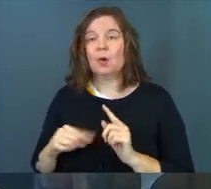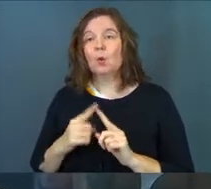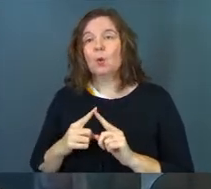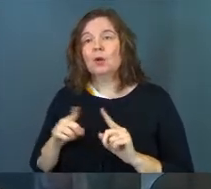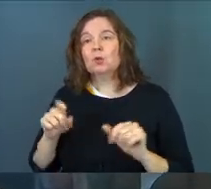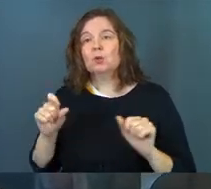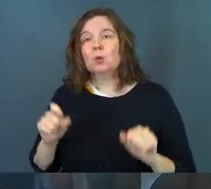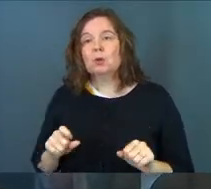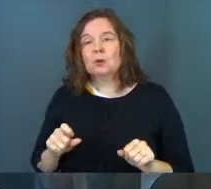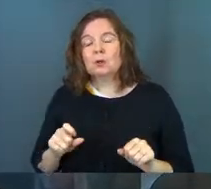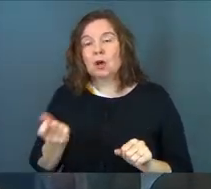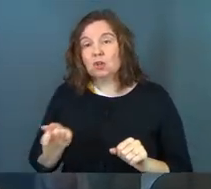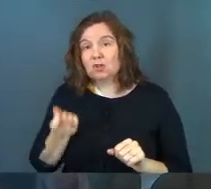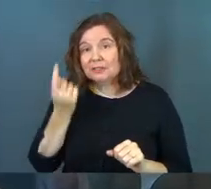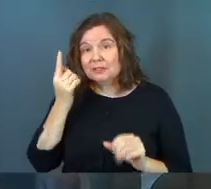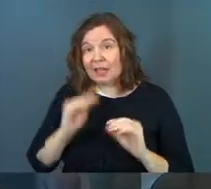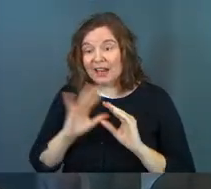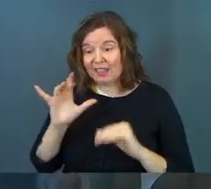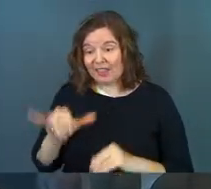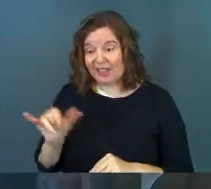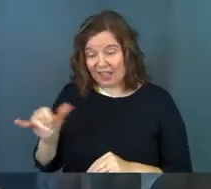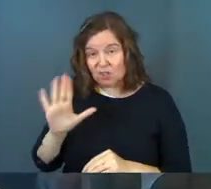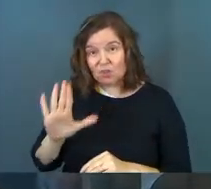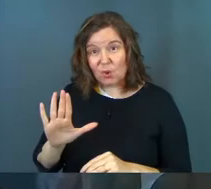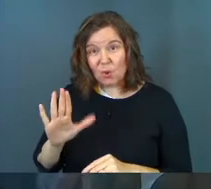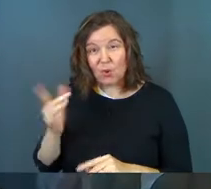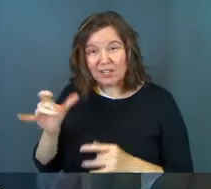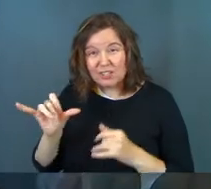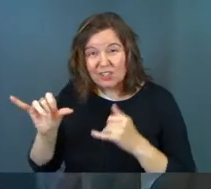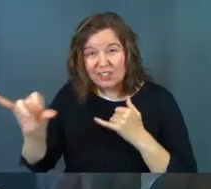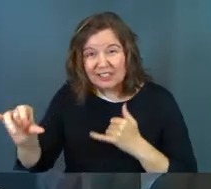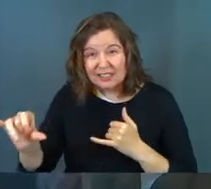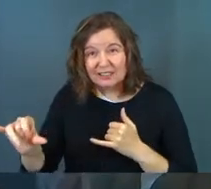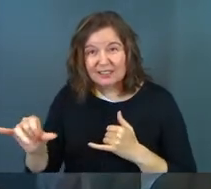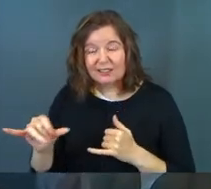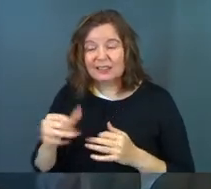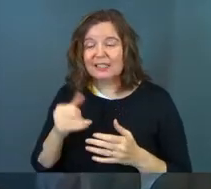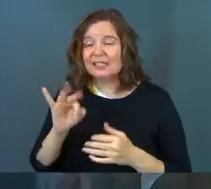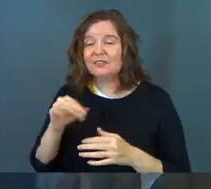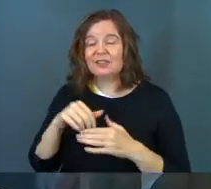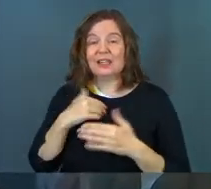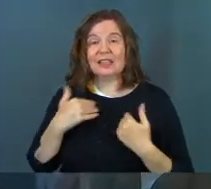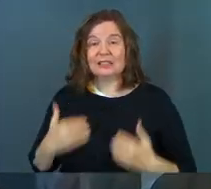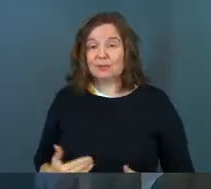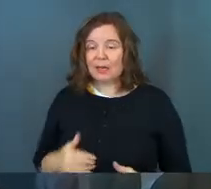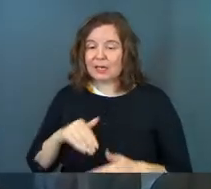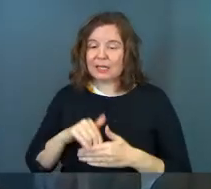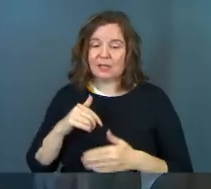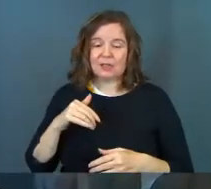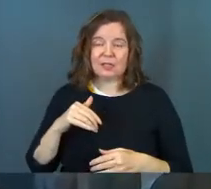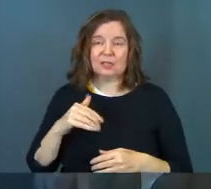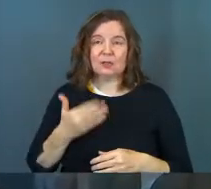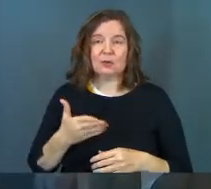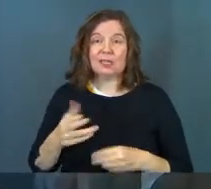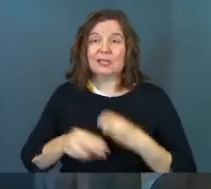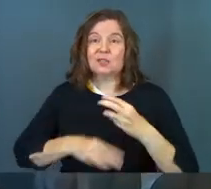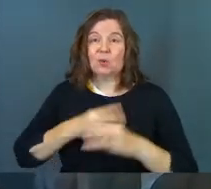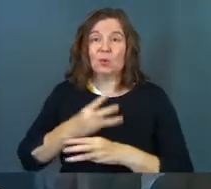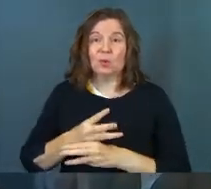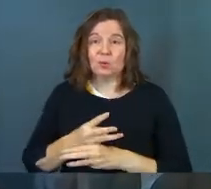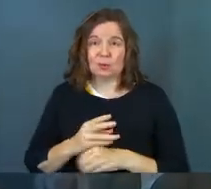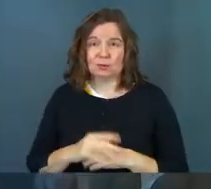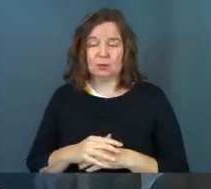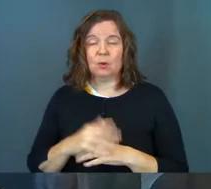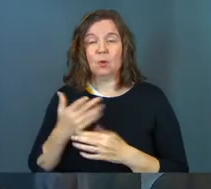And when you can understand that, like your eternity, even in this body, even in this